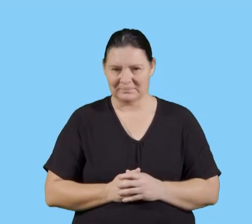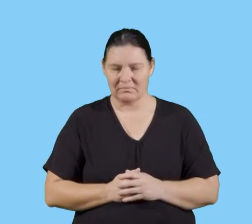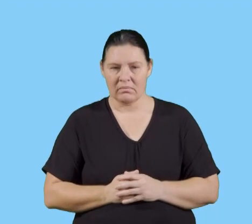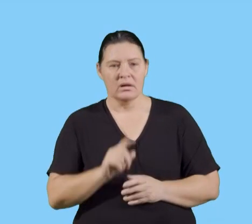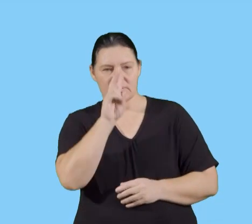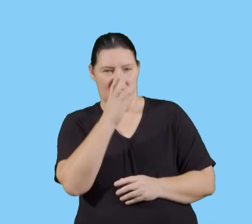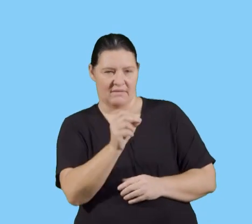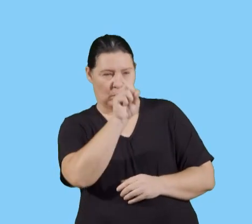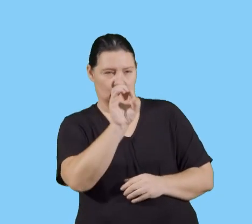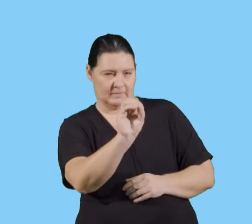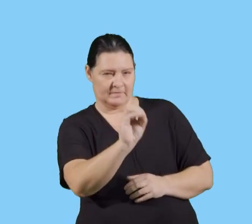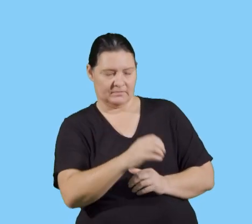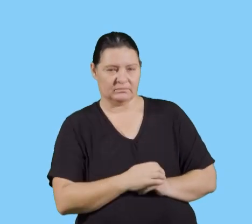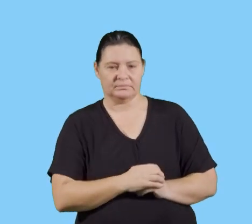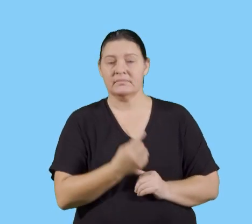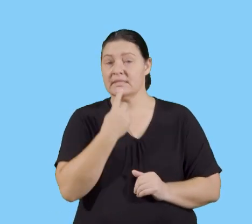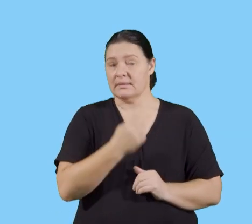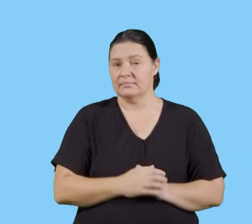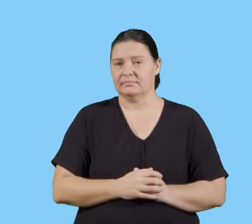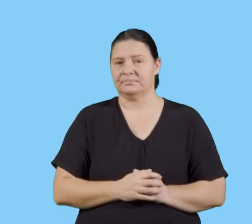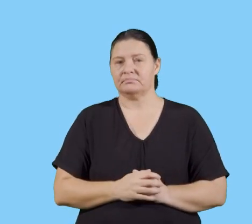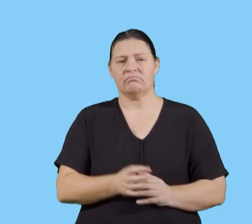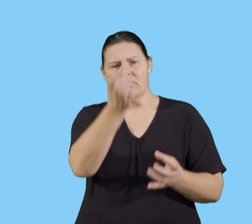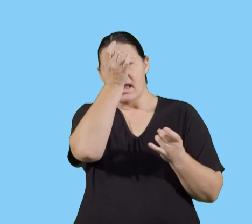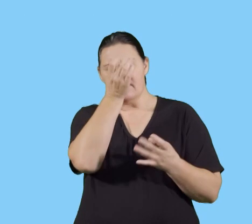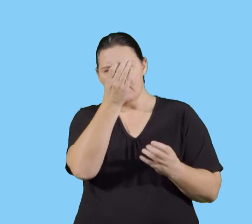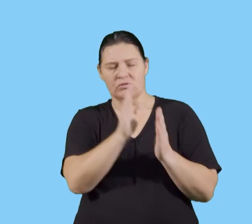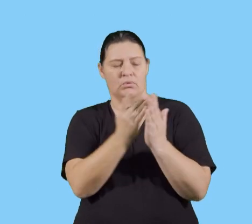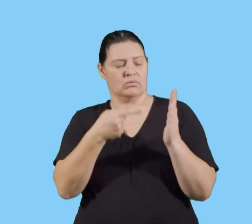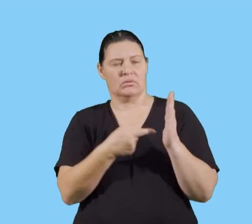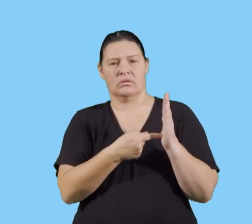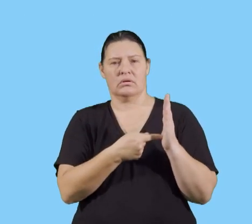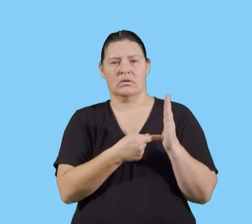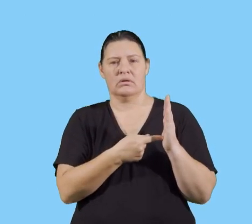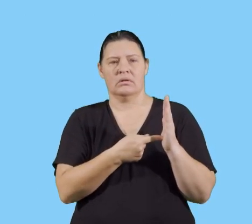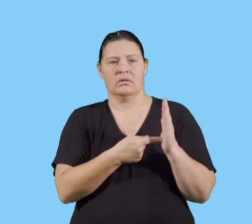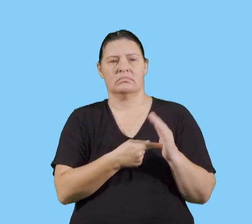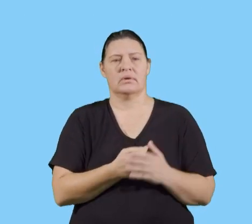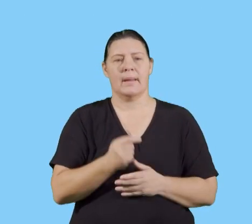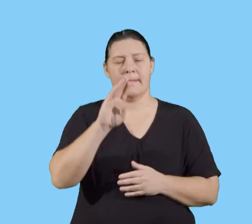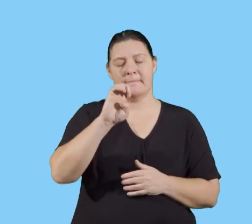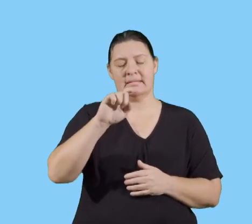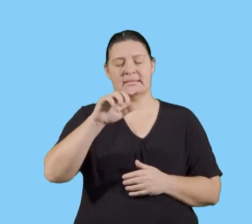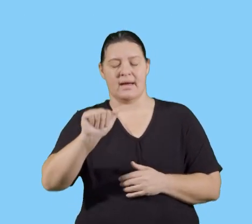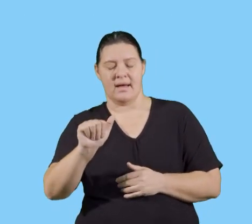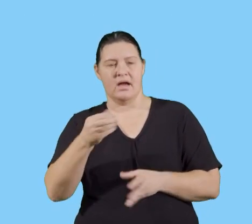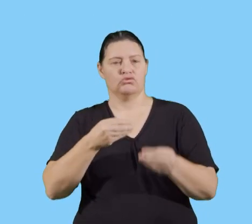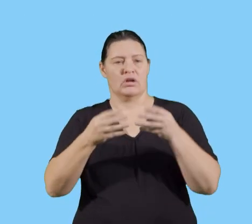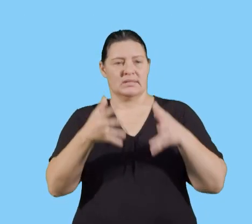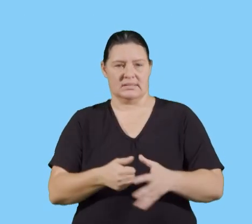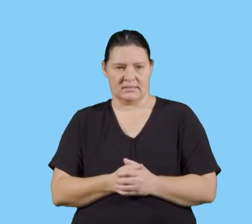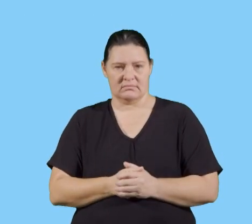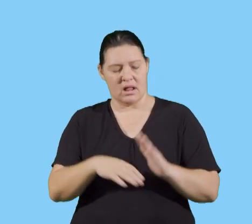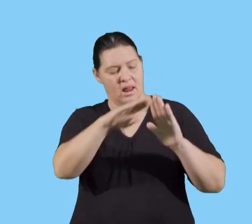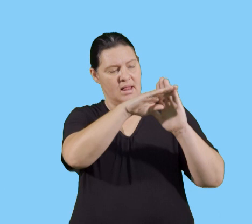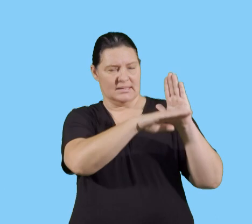have a question here, and it says, information in the books of better traders. Here is our list of